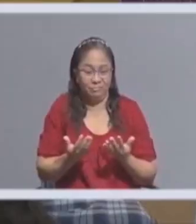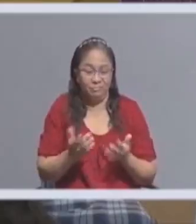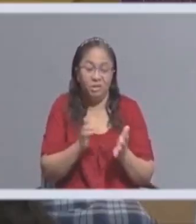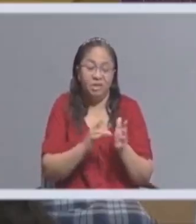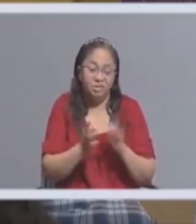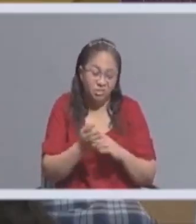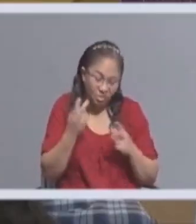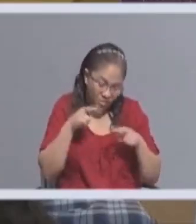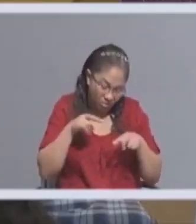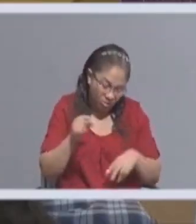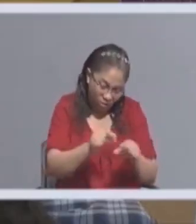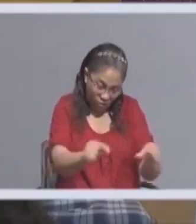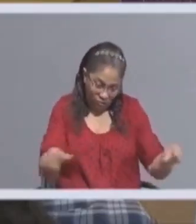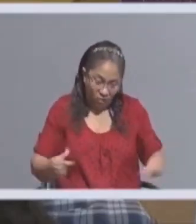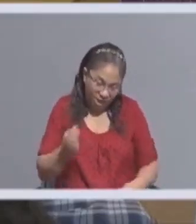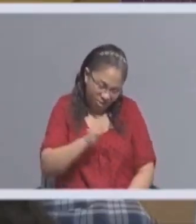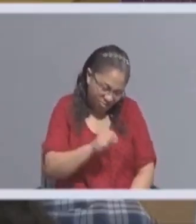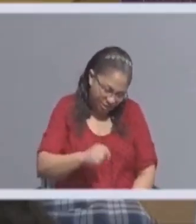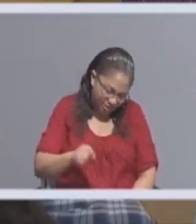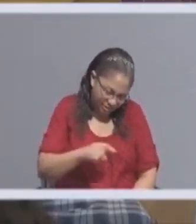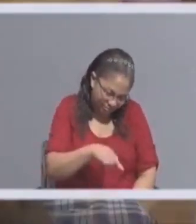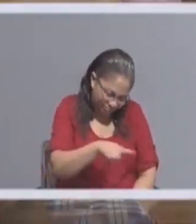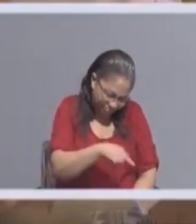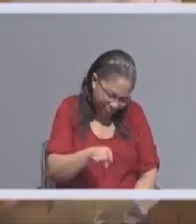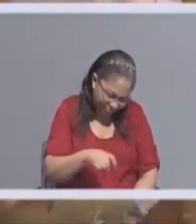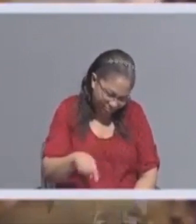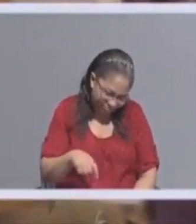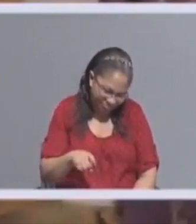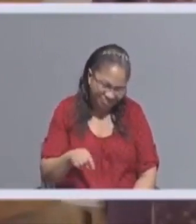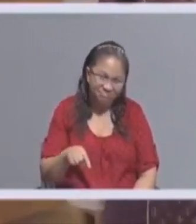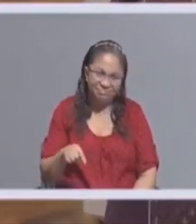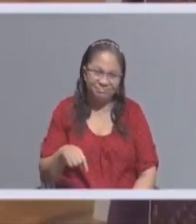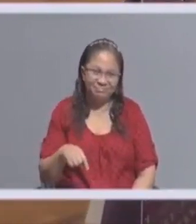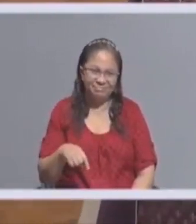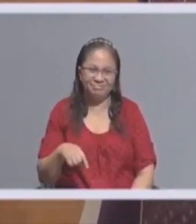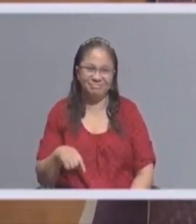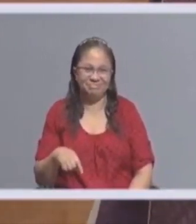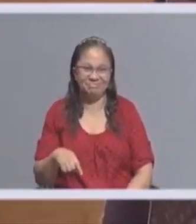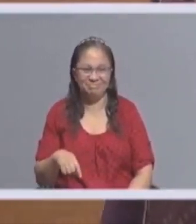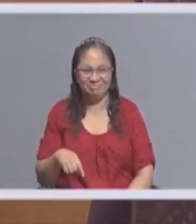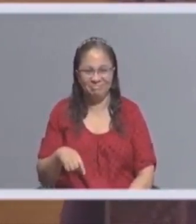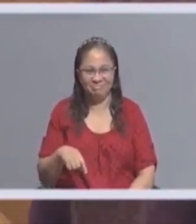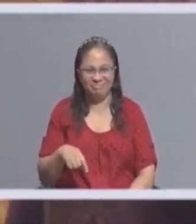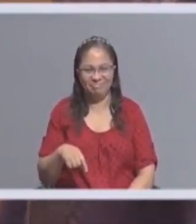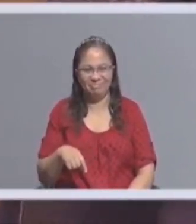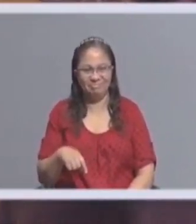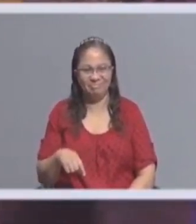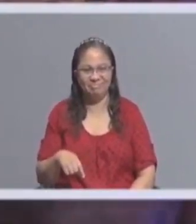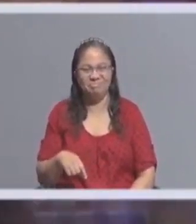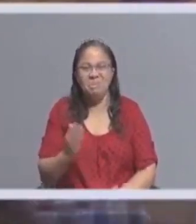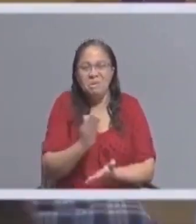It's not that church leaders are against televangelism. In fact, many subscribe to it. Prior to being ordained Bishop of